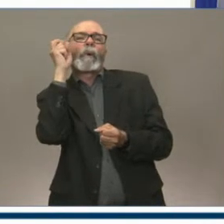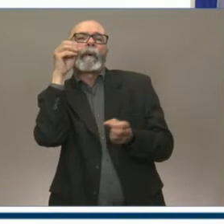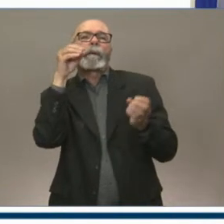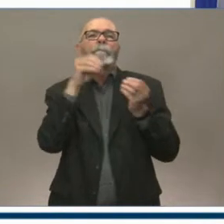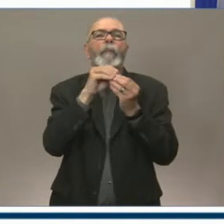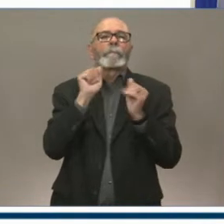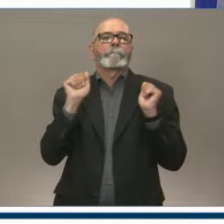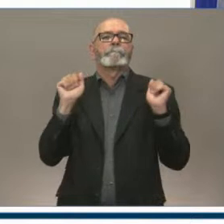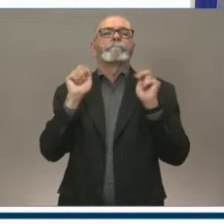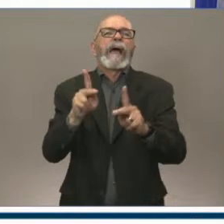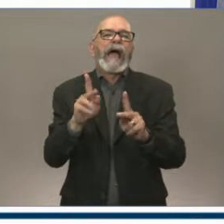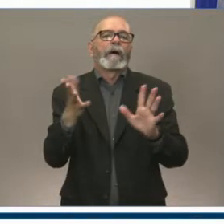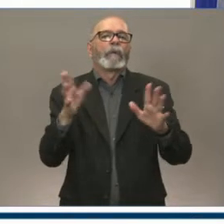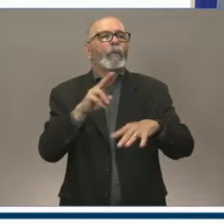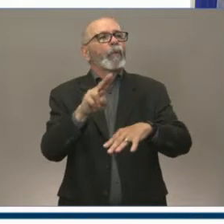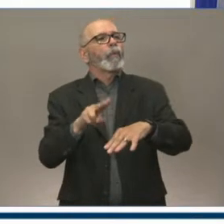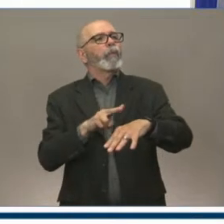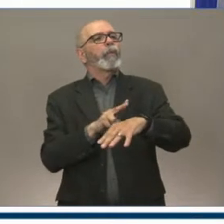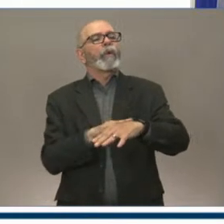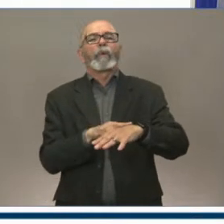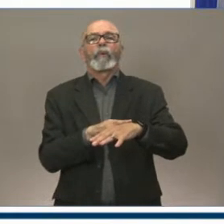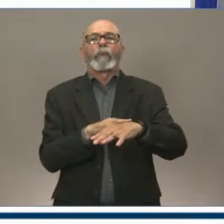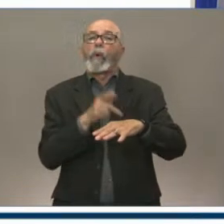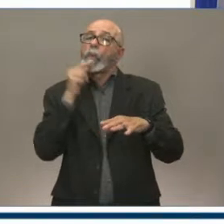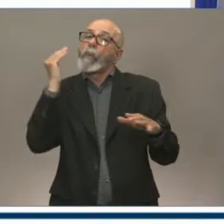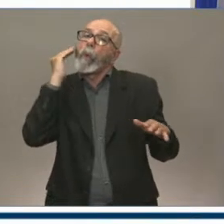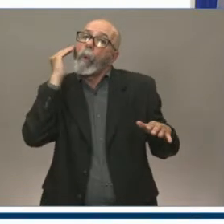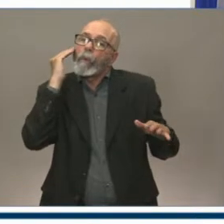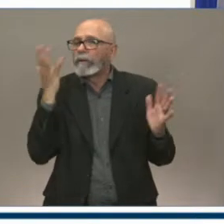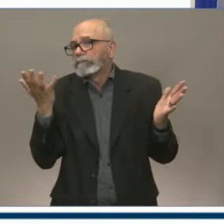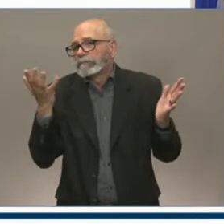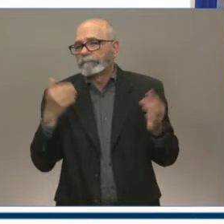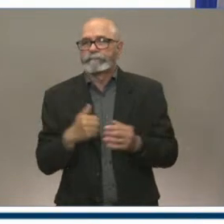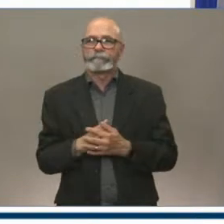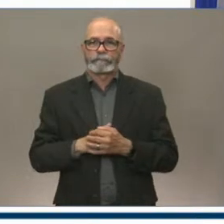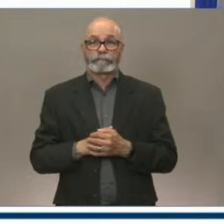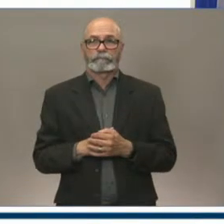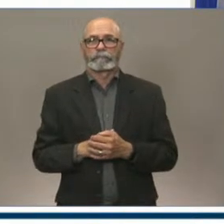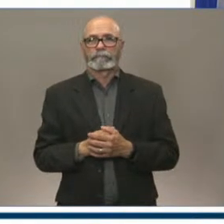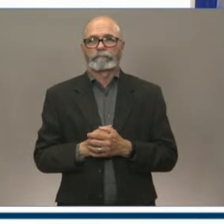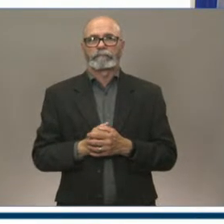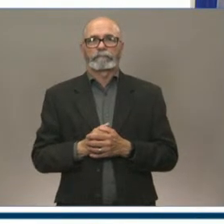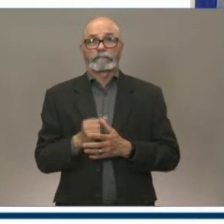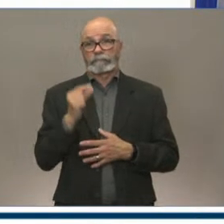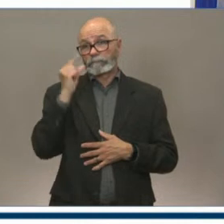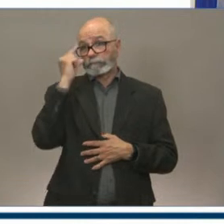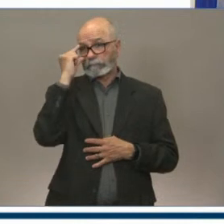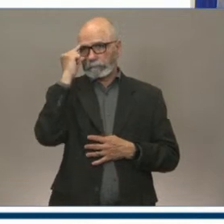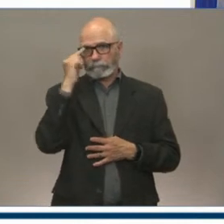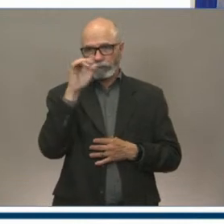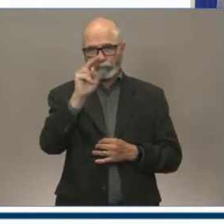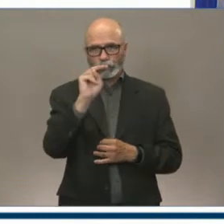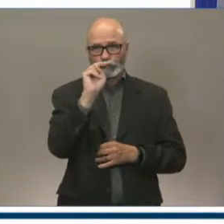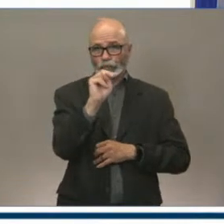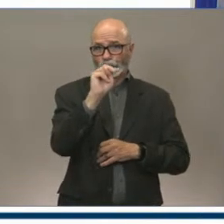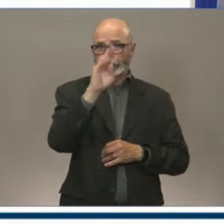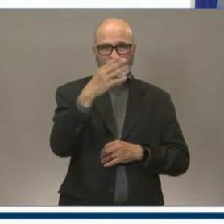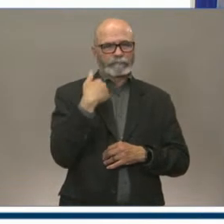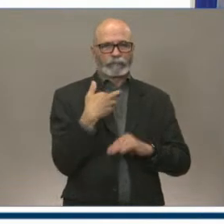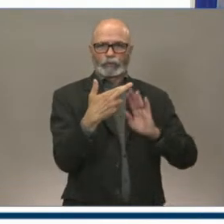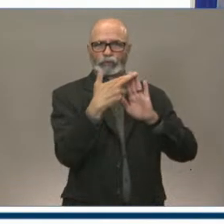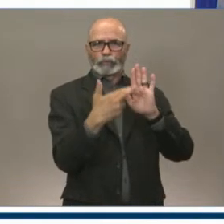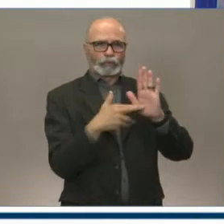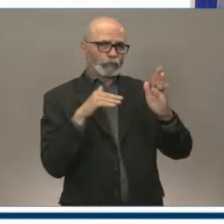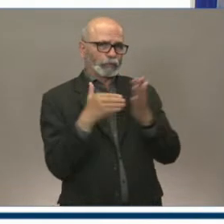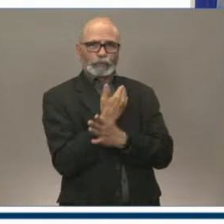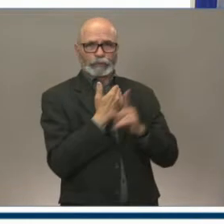your follow-up. The second question is also for the Premier. Last week, New Brunswick government put some new rules in effect for cross-border workers,